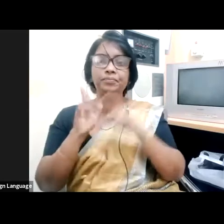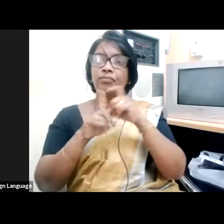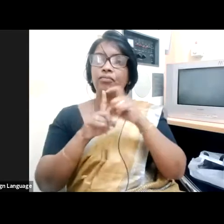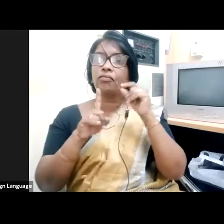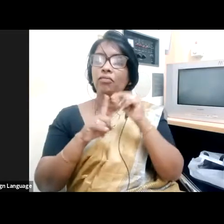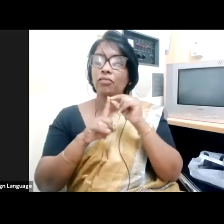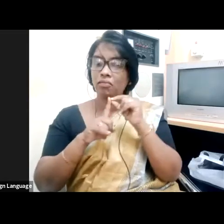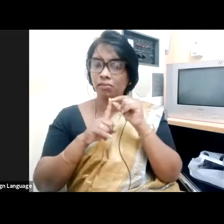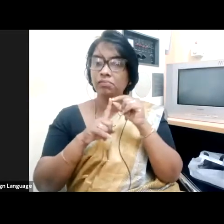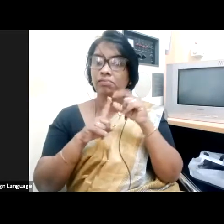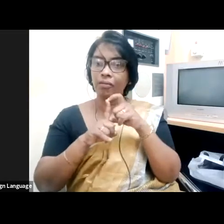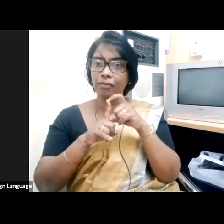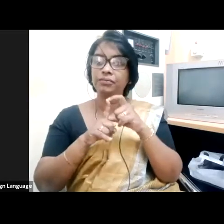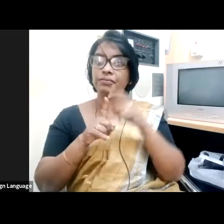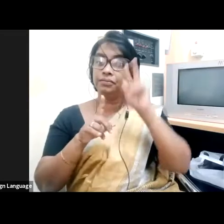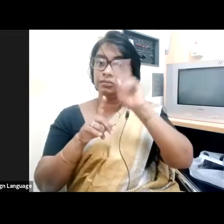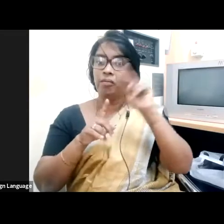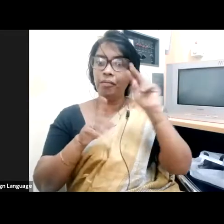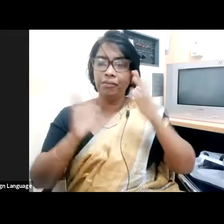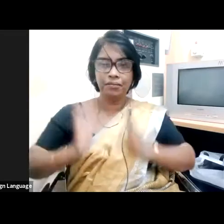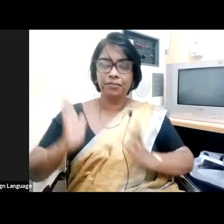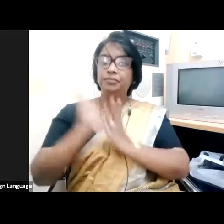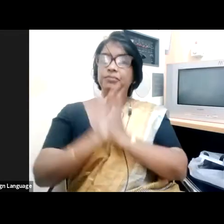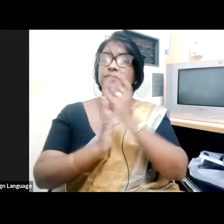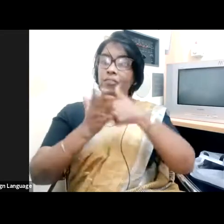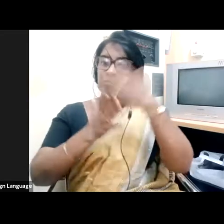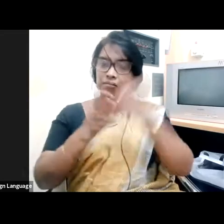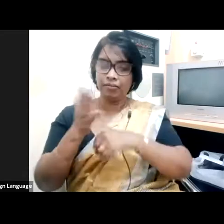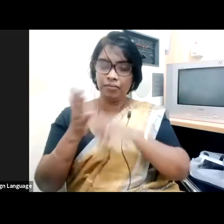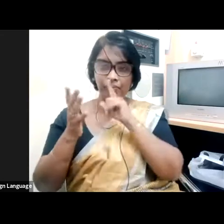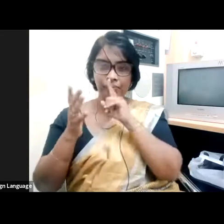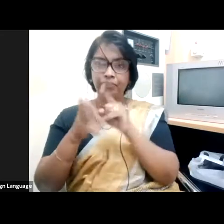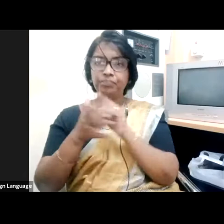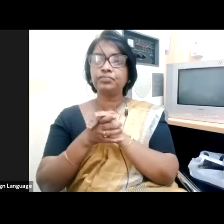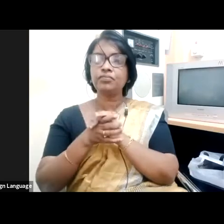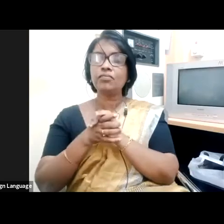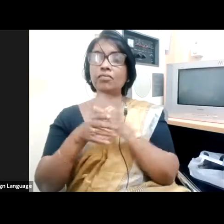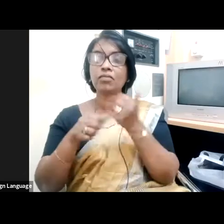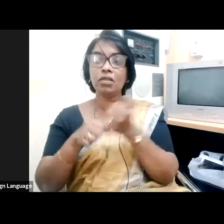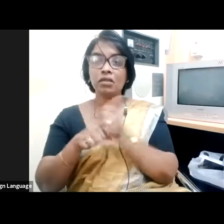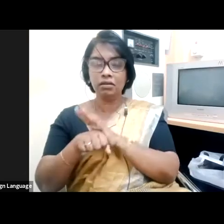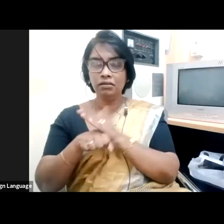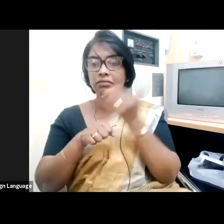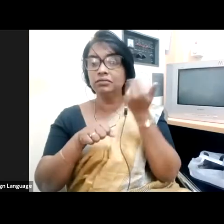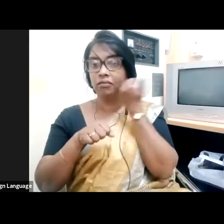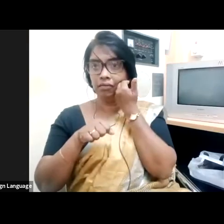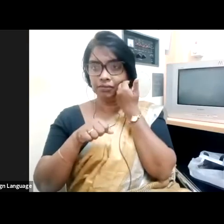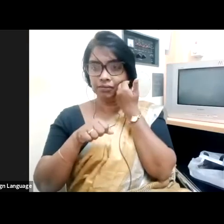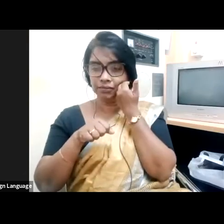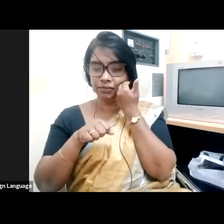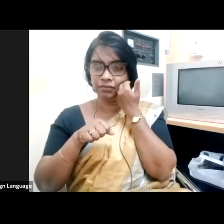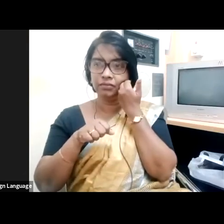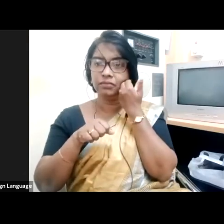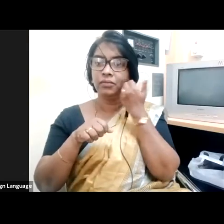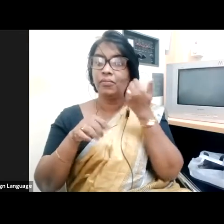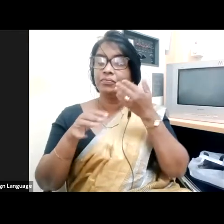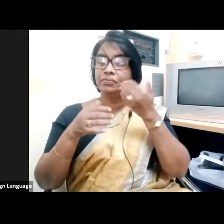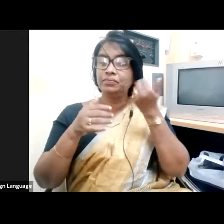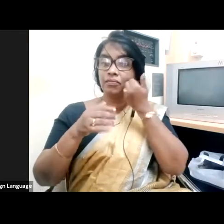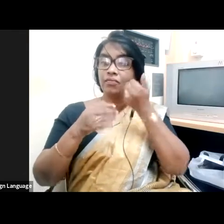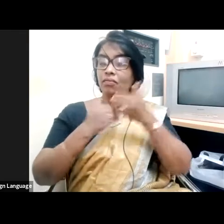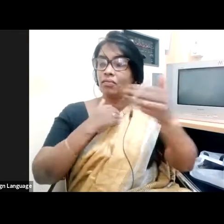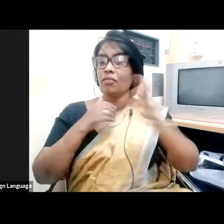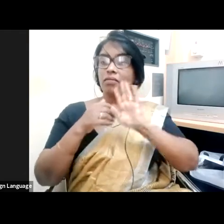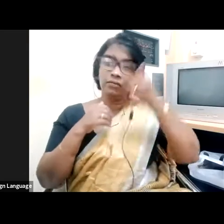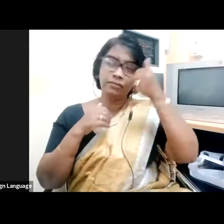highlights that in the midst of COVID-19 pandemic, we are at an unprecedented crossroads in history, in which human activity has